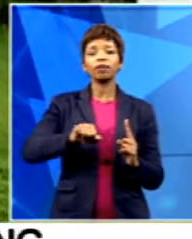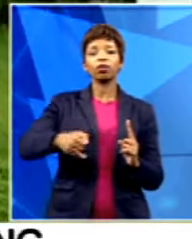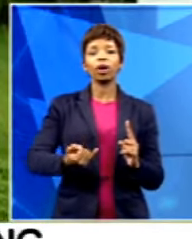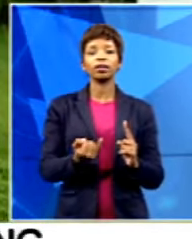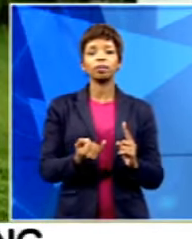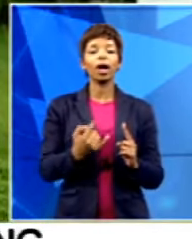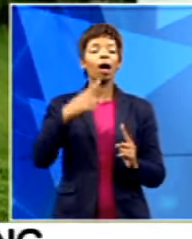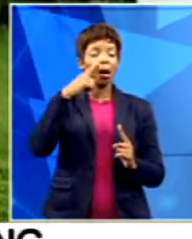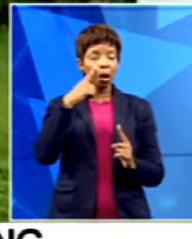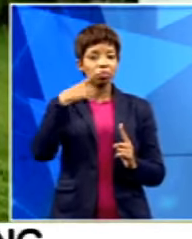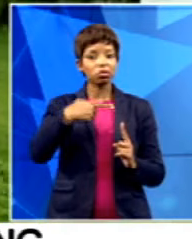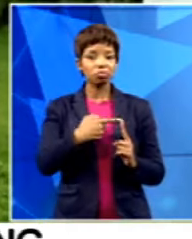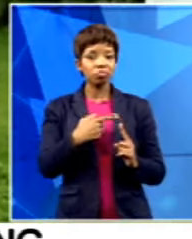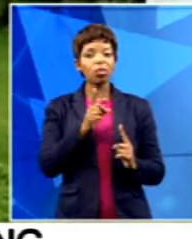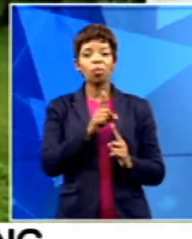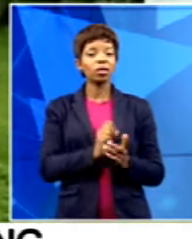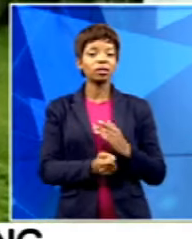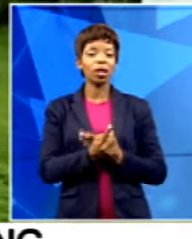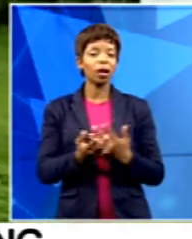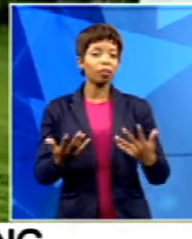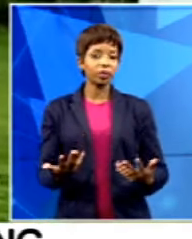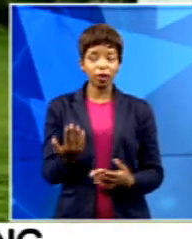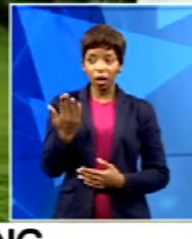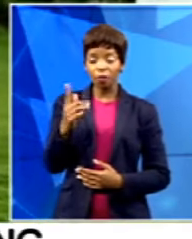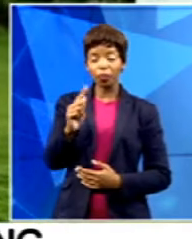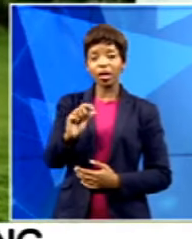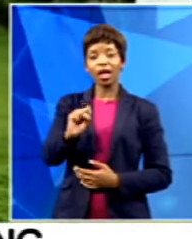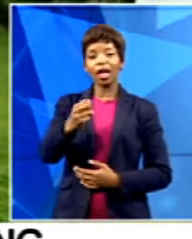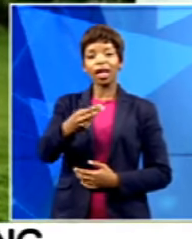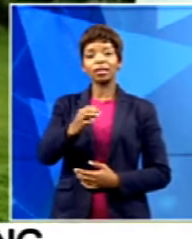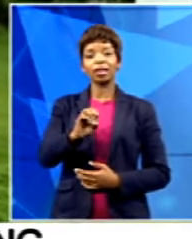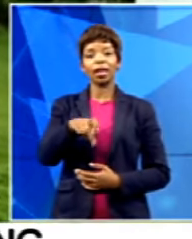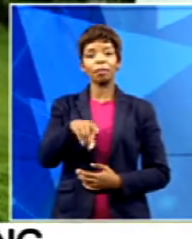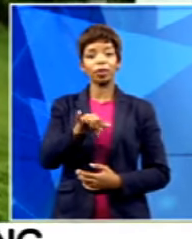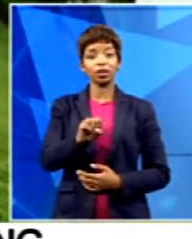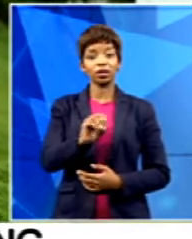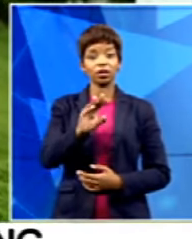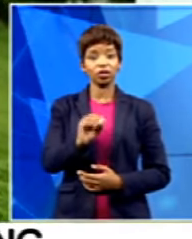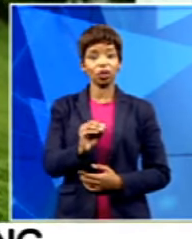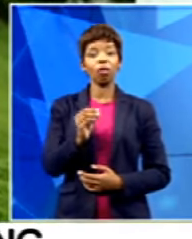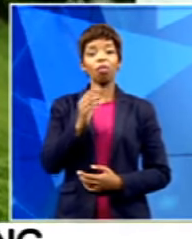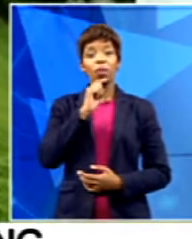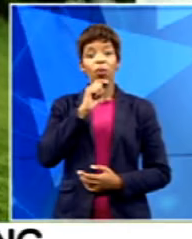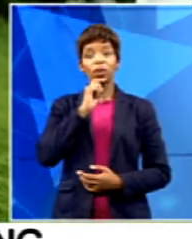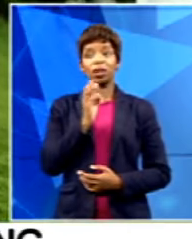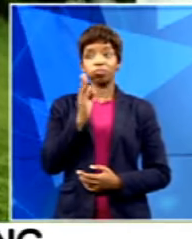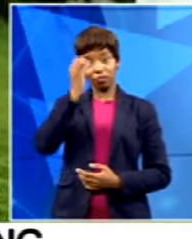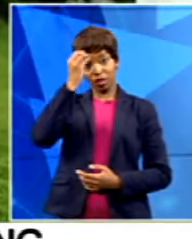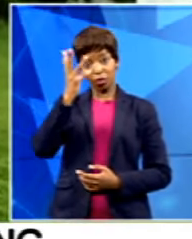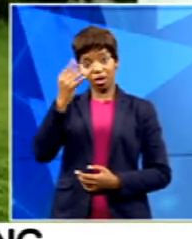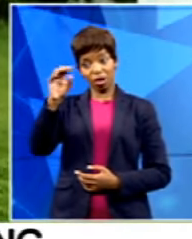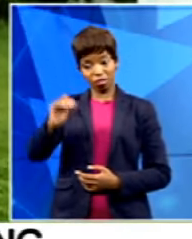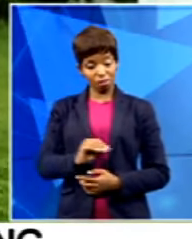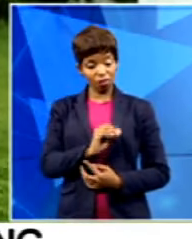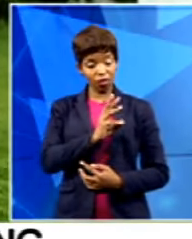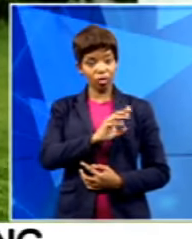So let's hear what the experience has been there, Thabiso. So not a good start to your morning. You've moved on. What makes this site different? Why are